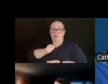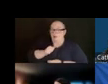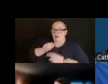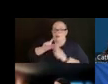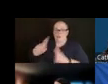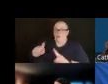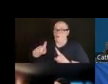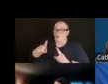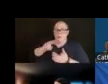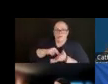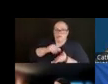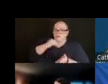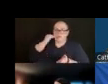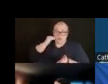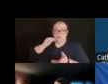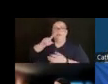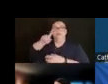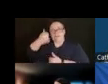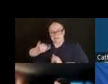Now,